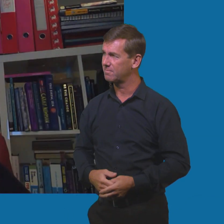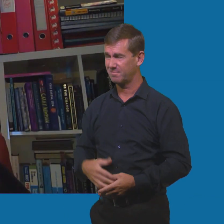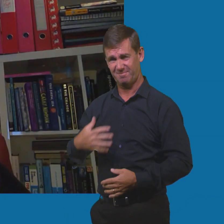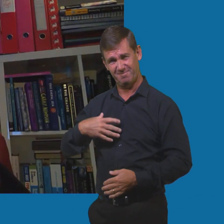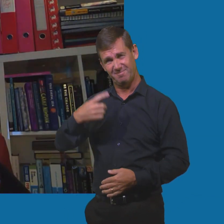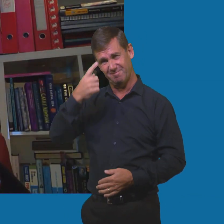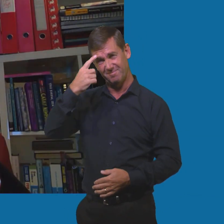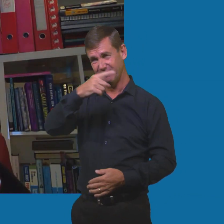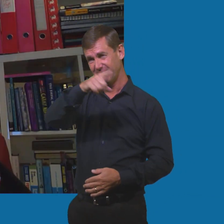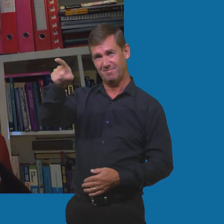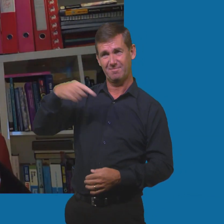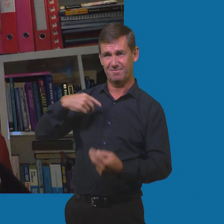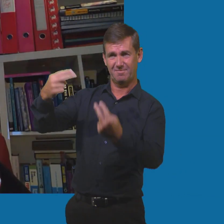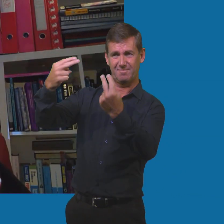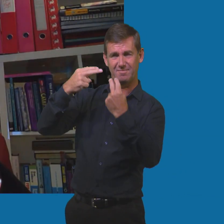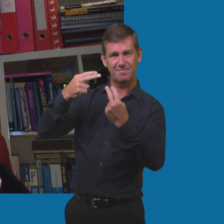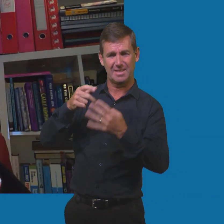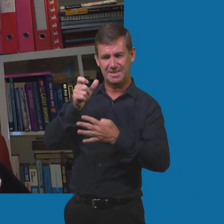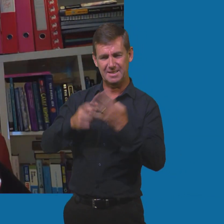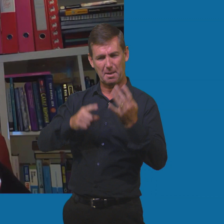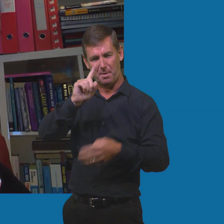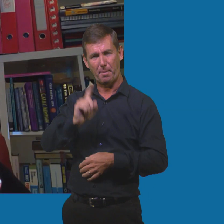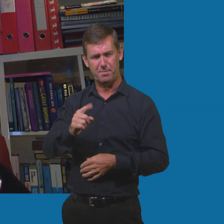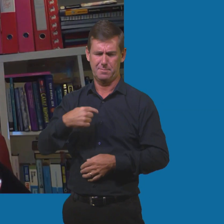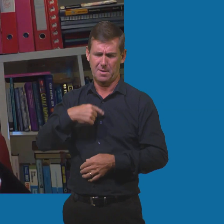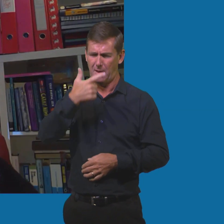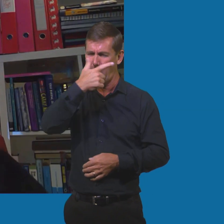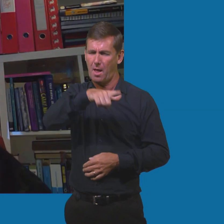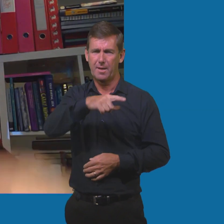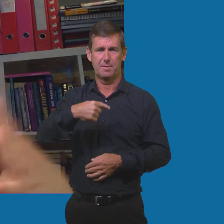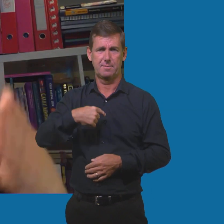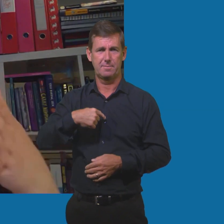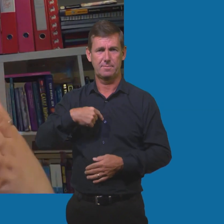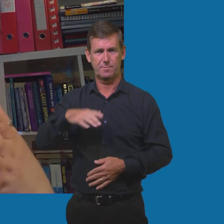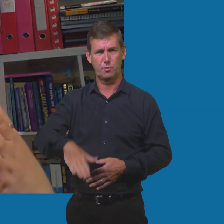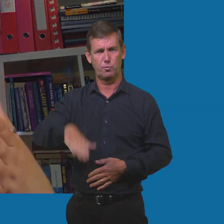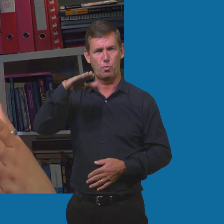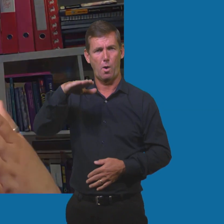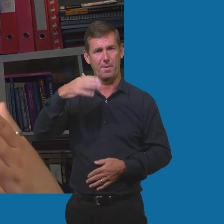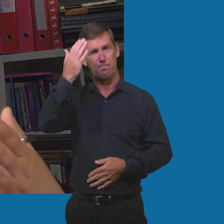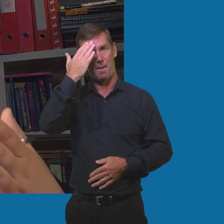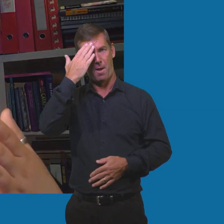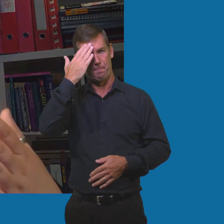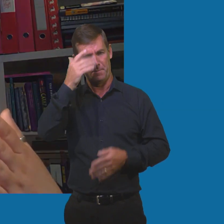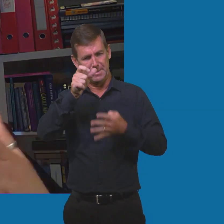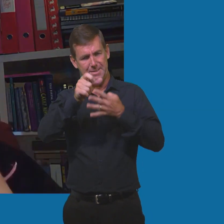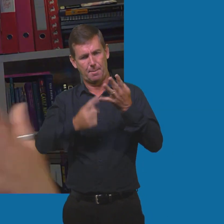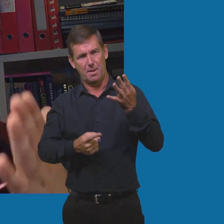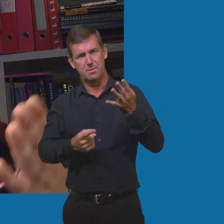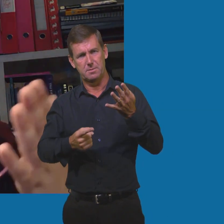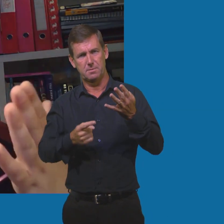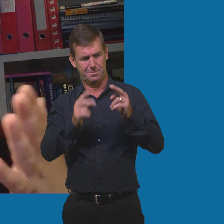issue when we talk about this. I mean, I guess I'm really lucky in that I grew up with a visibly disabled mum who